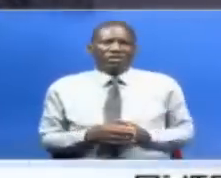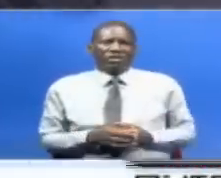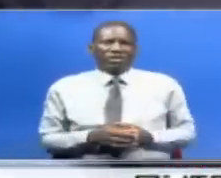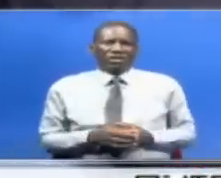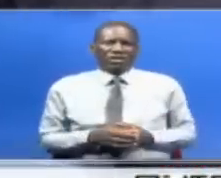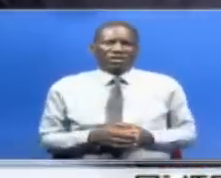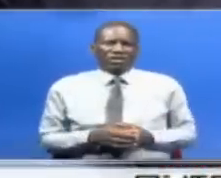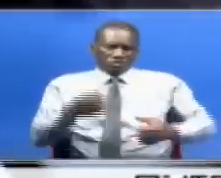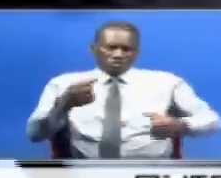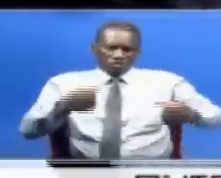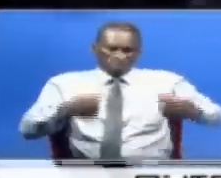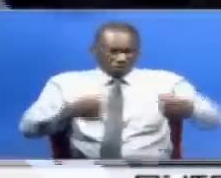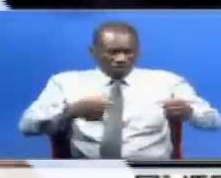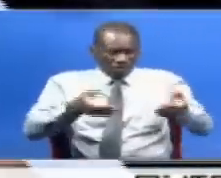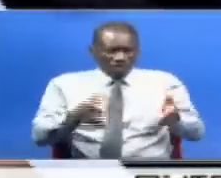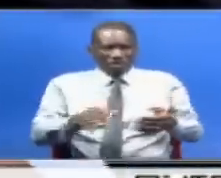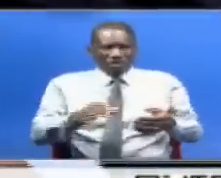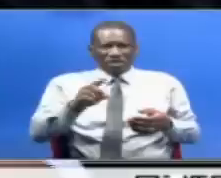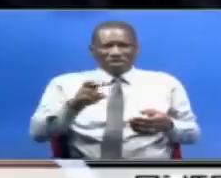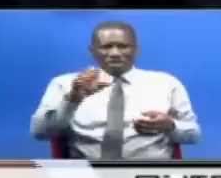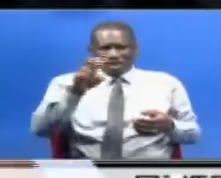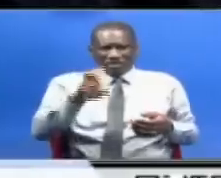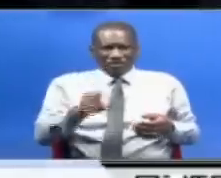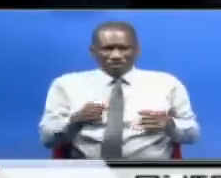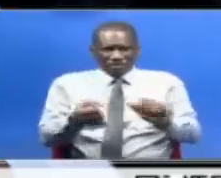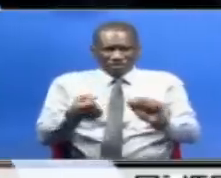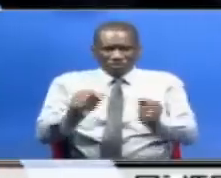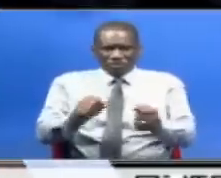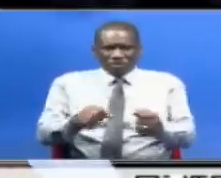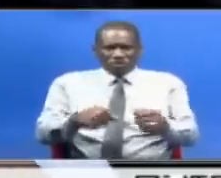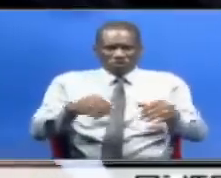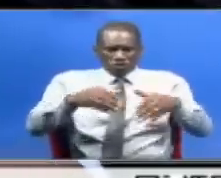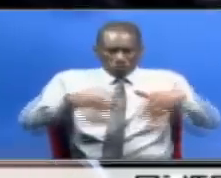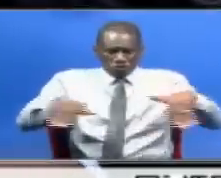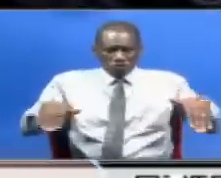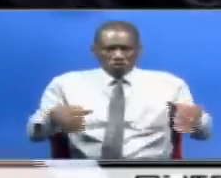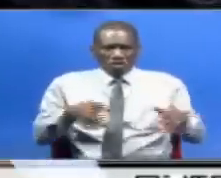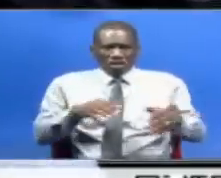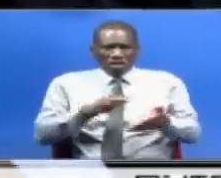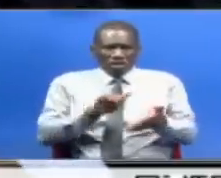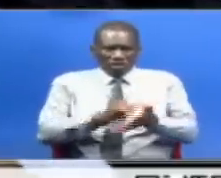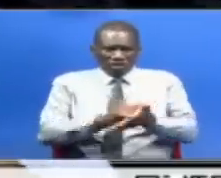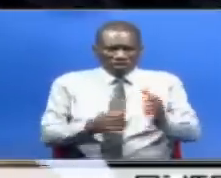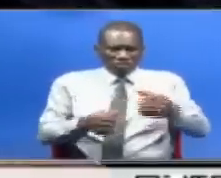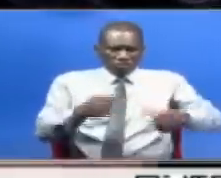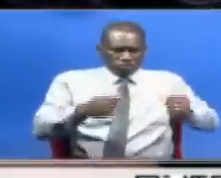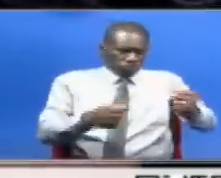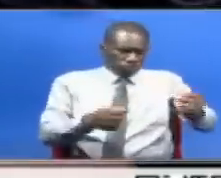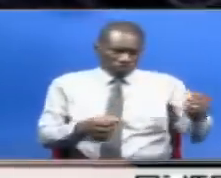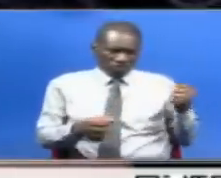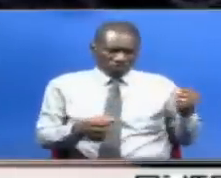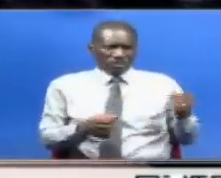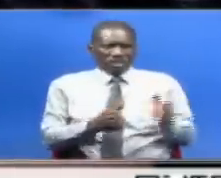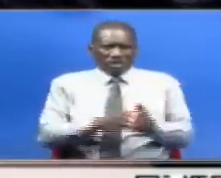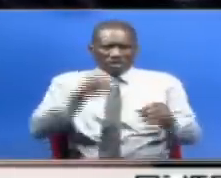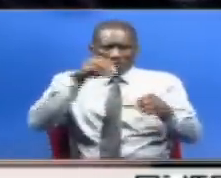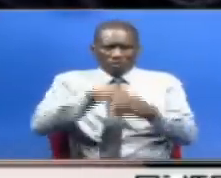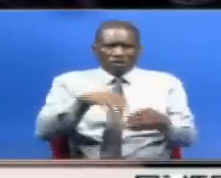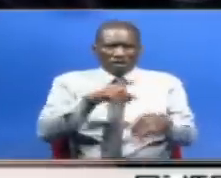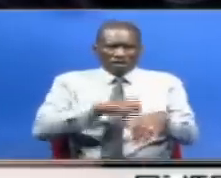on drive now. I rotate it now. It's on neutral. That's reverse. And you put it here when you're charging